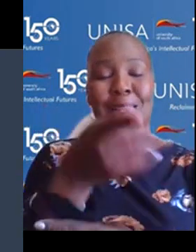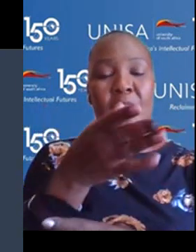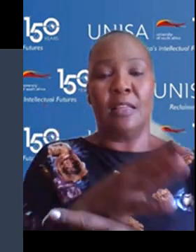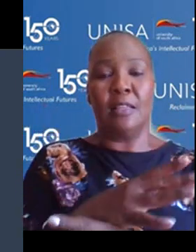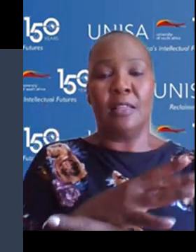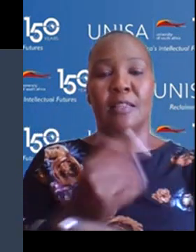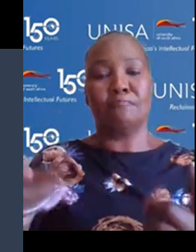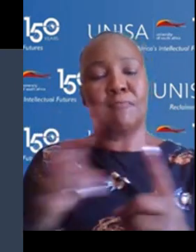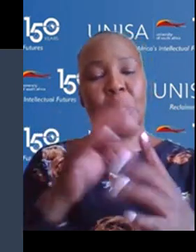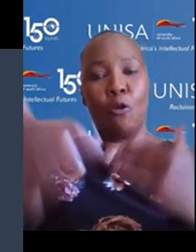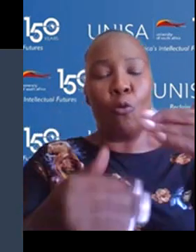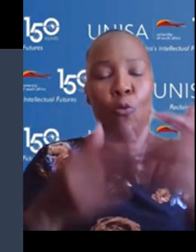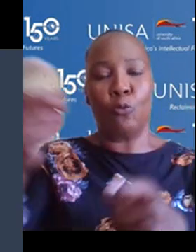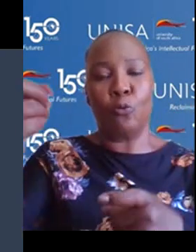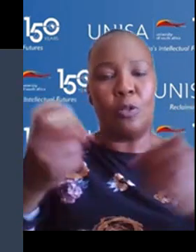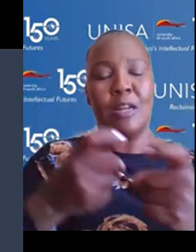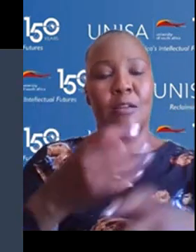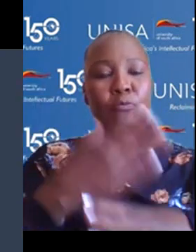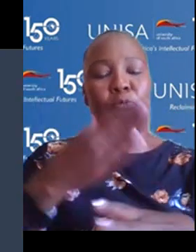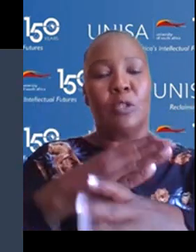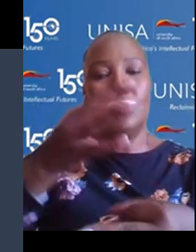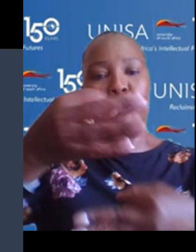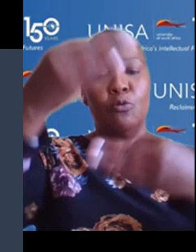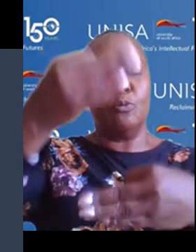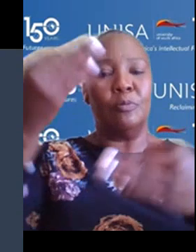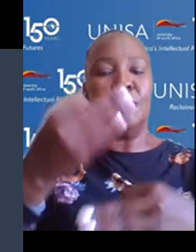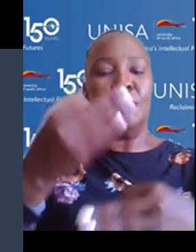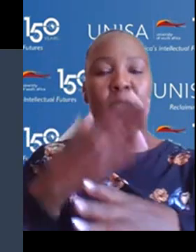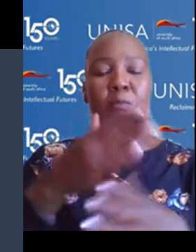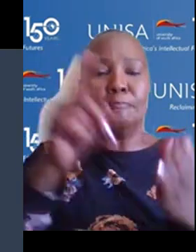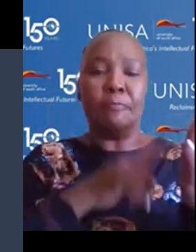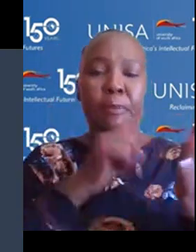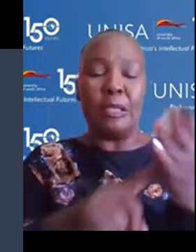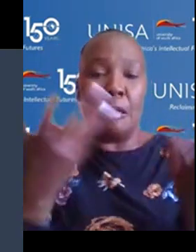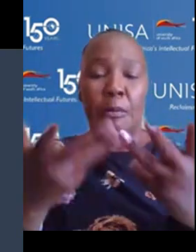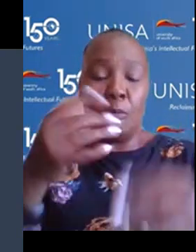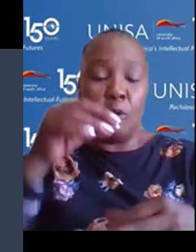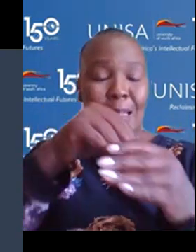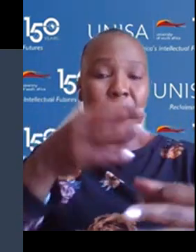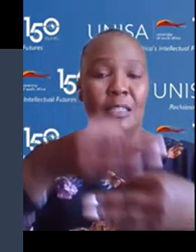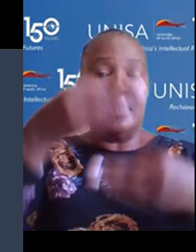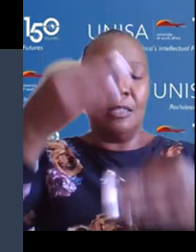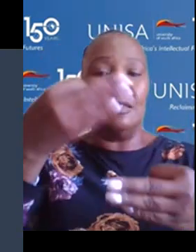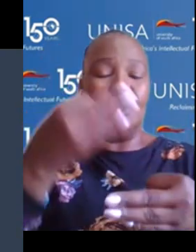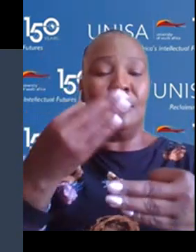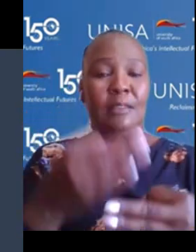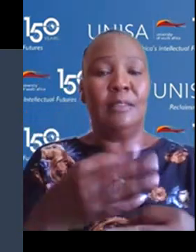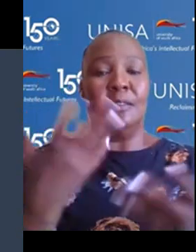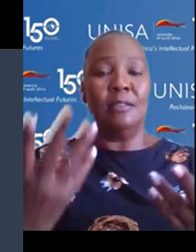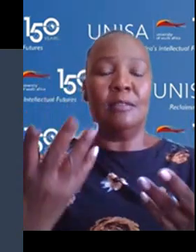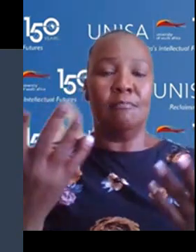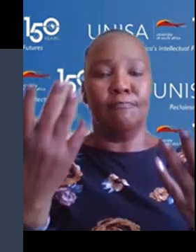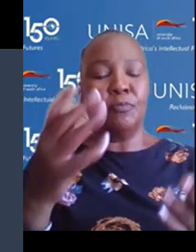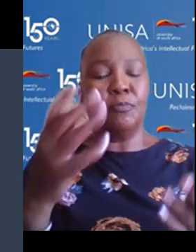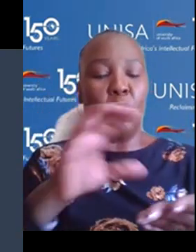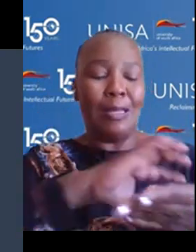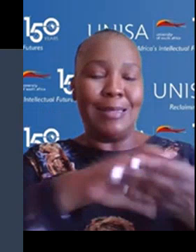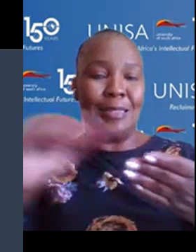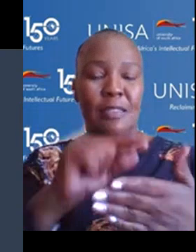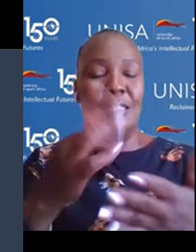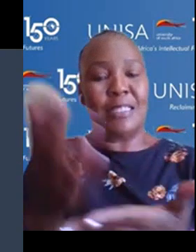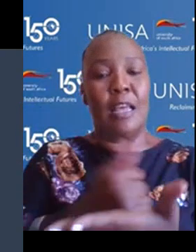So for instance, if you work on a document and you make a mistake on the document, you perhaps delete a section and you save the